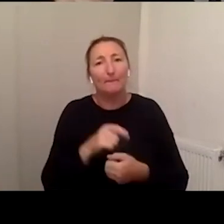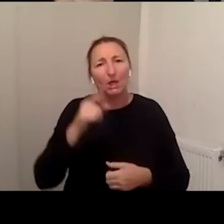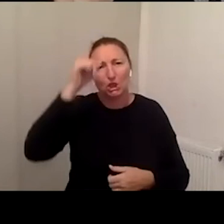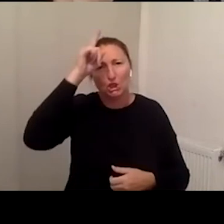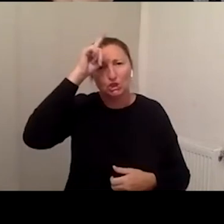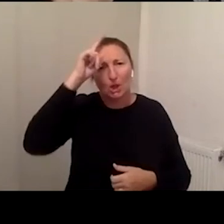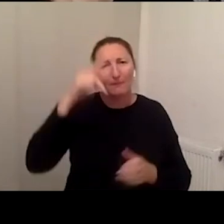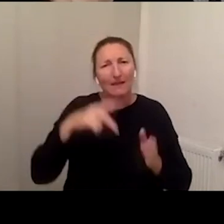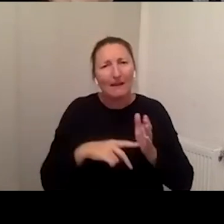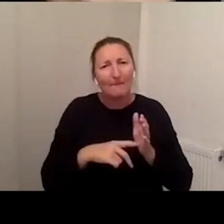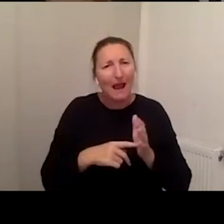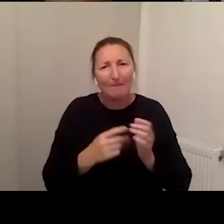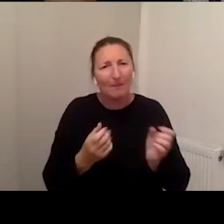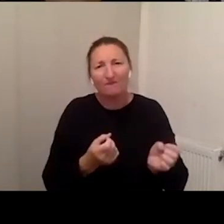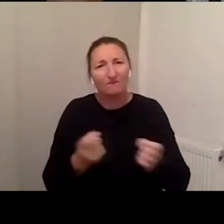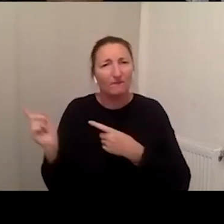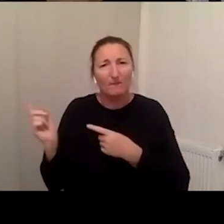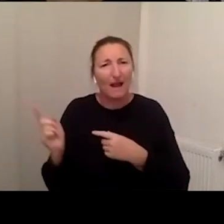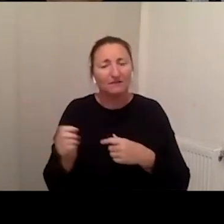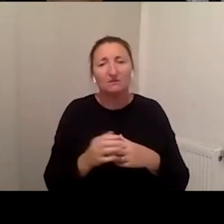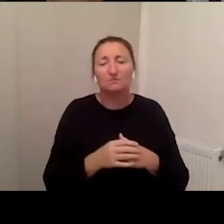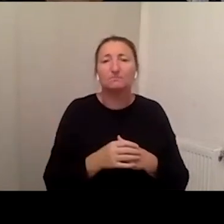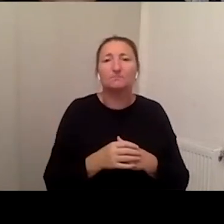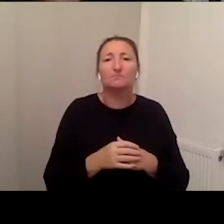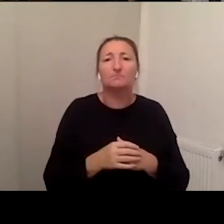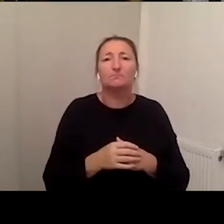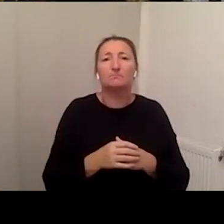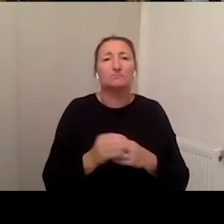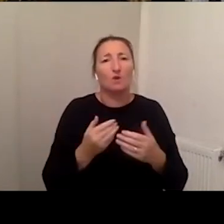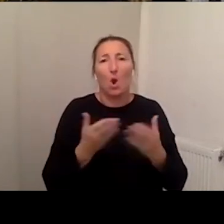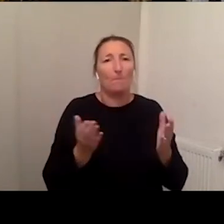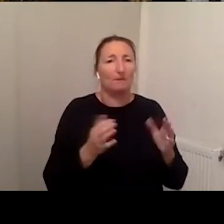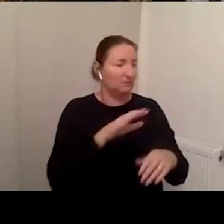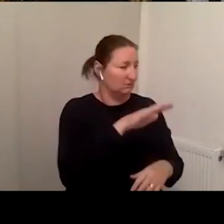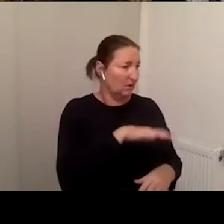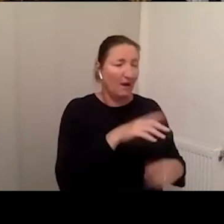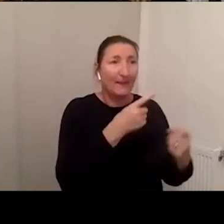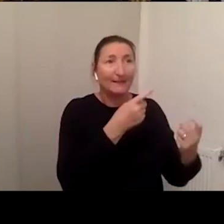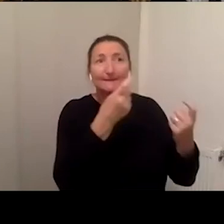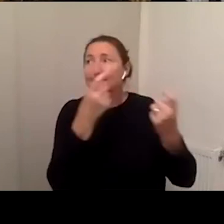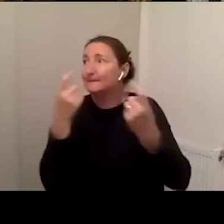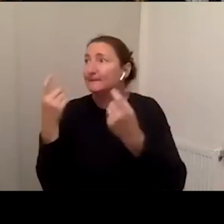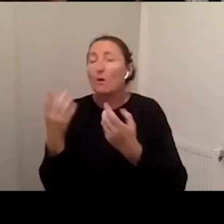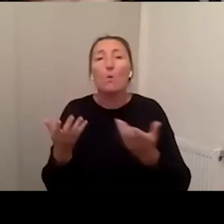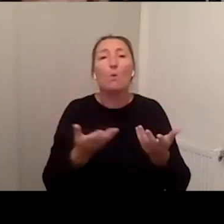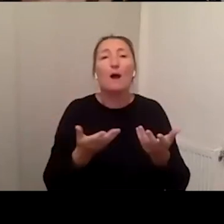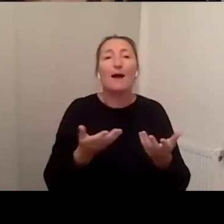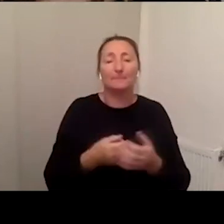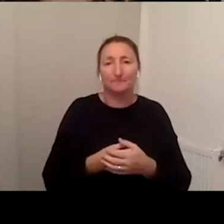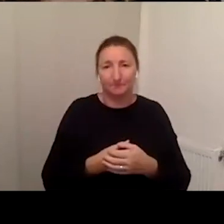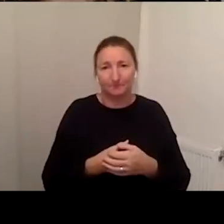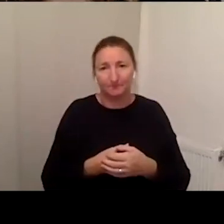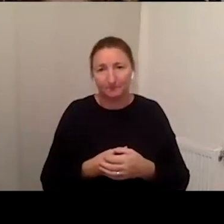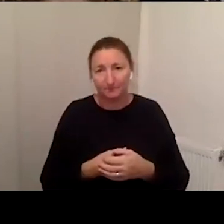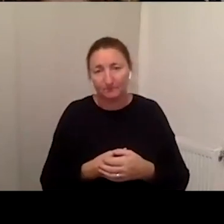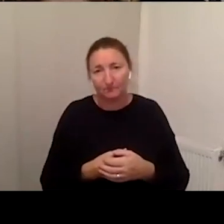and we're now looking for a new site, totally open where to put it. And I mean, I don't want to